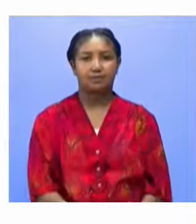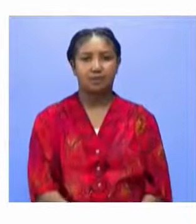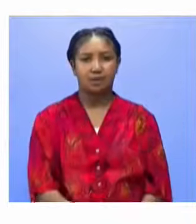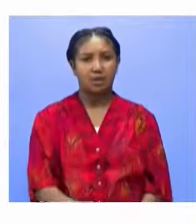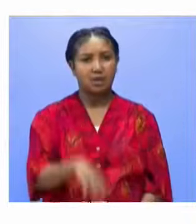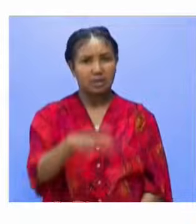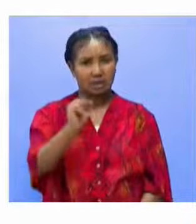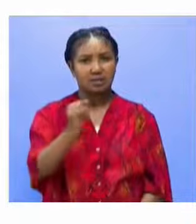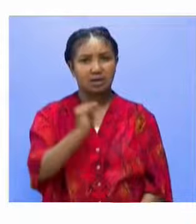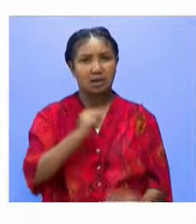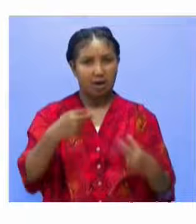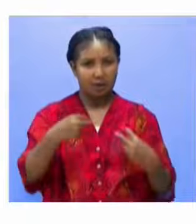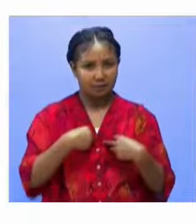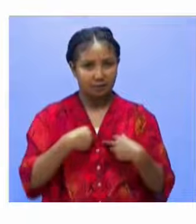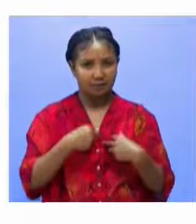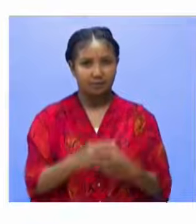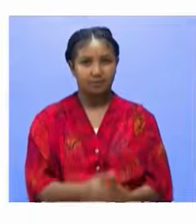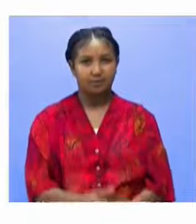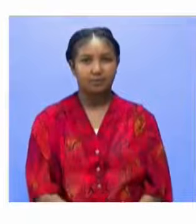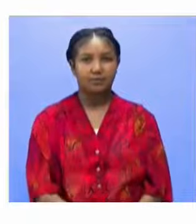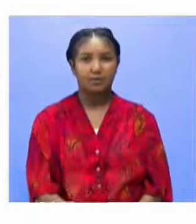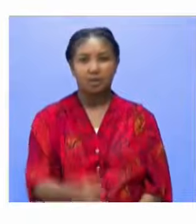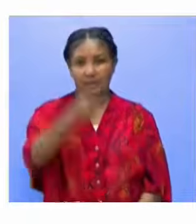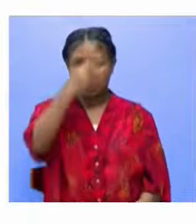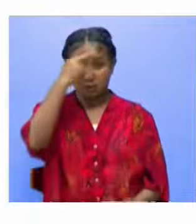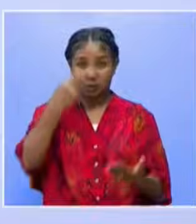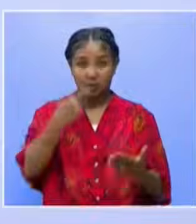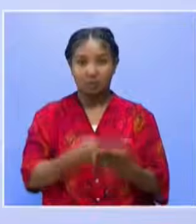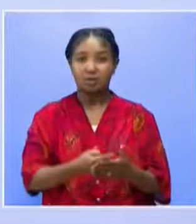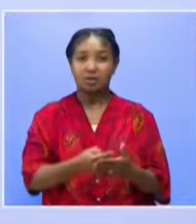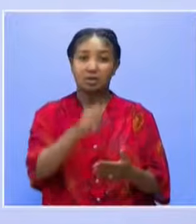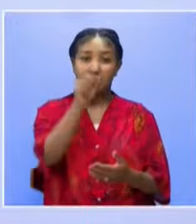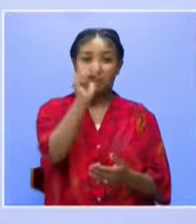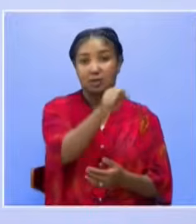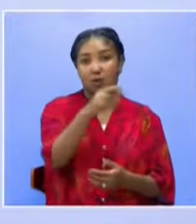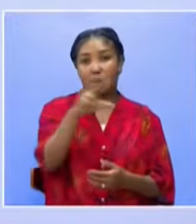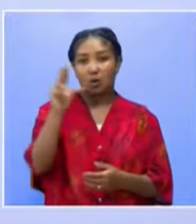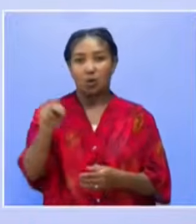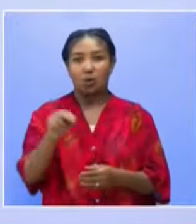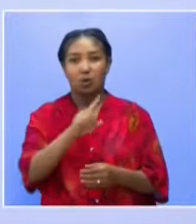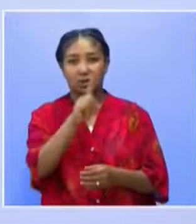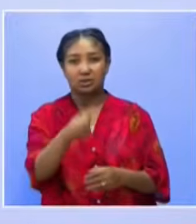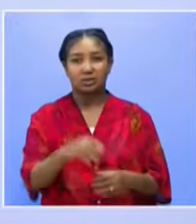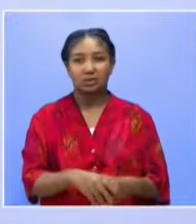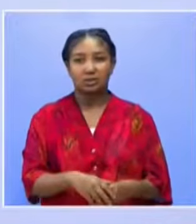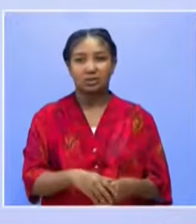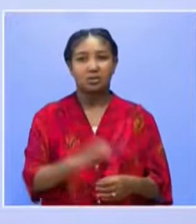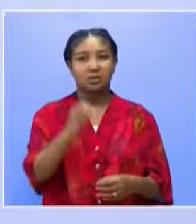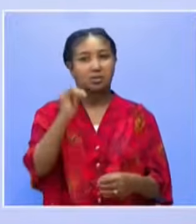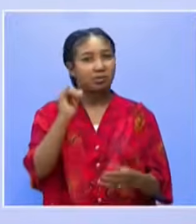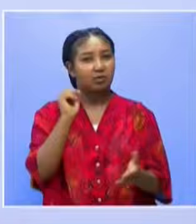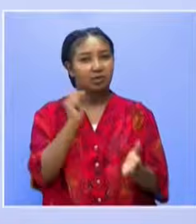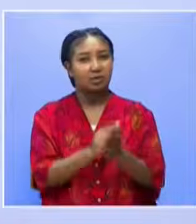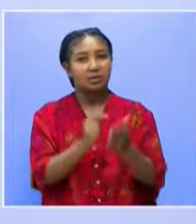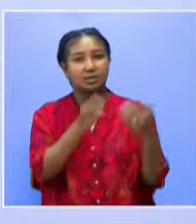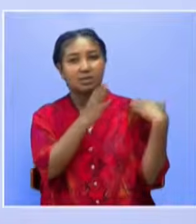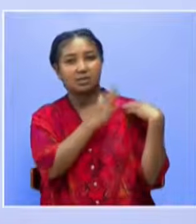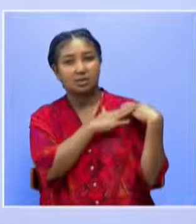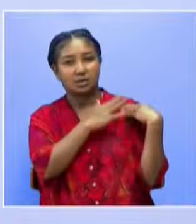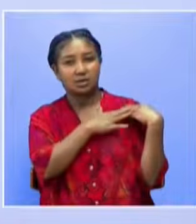Yes, I have. Okay? Because this one is yes or no question. What about if the